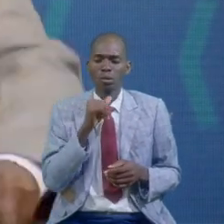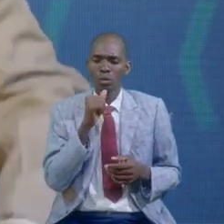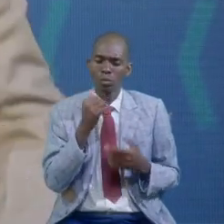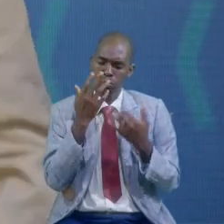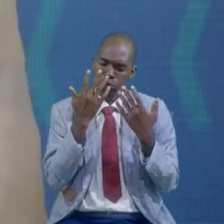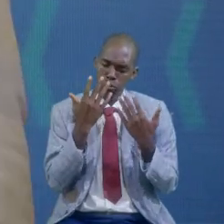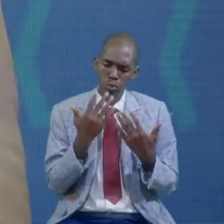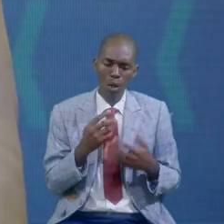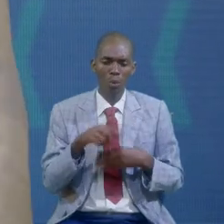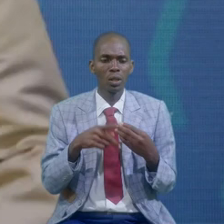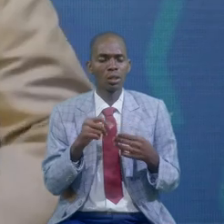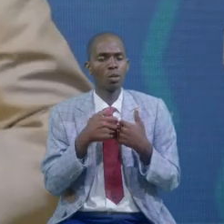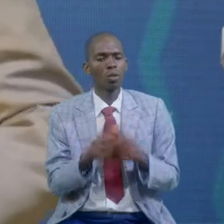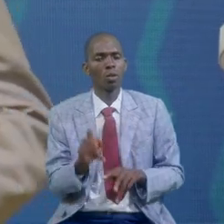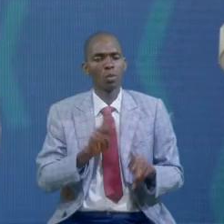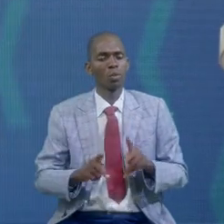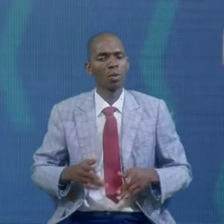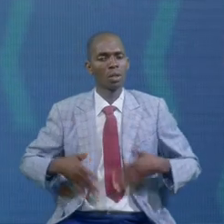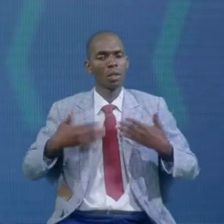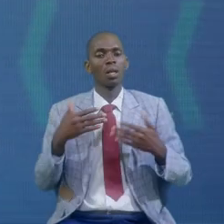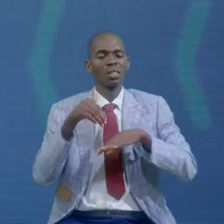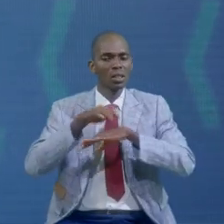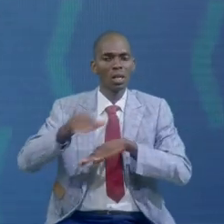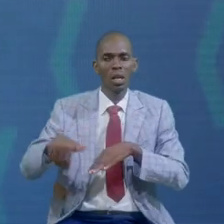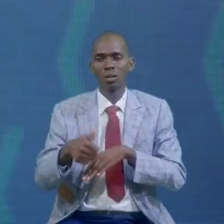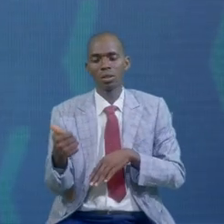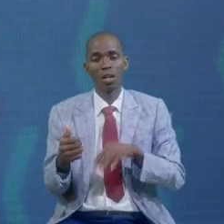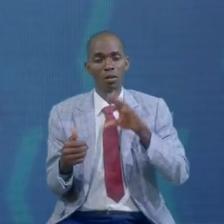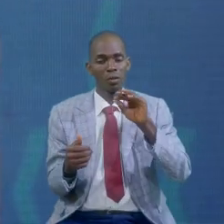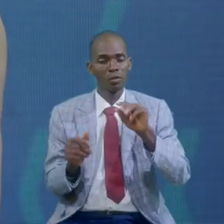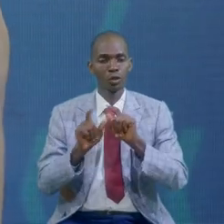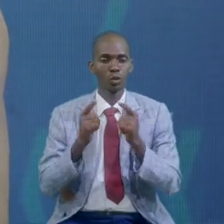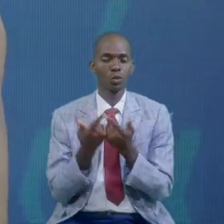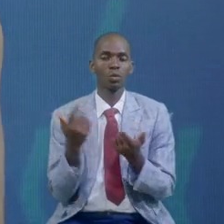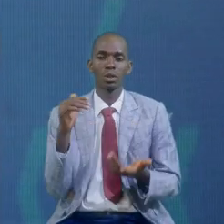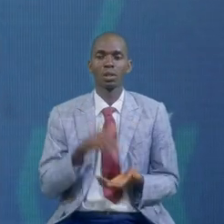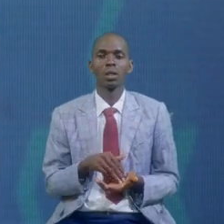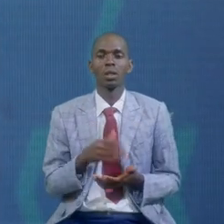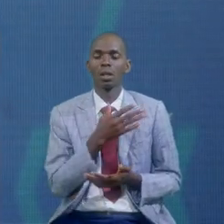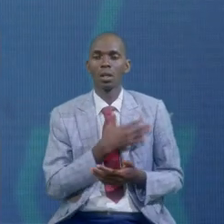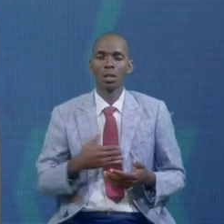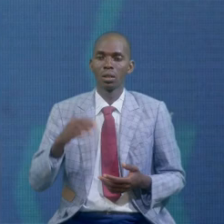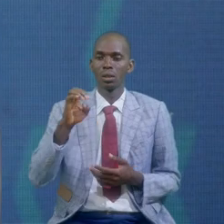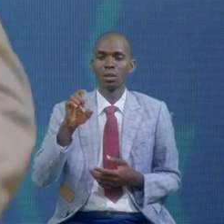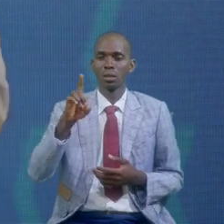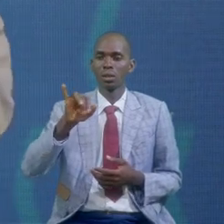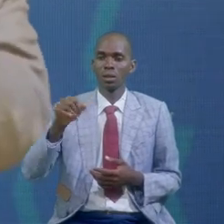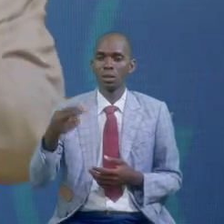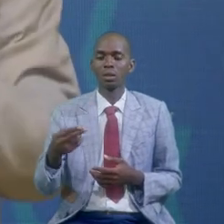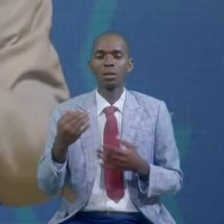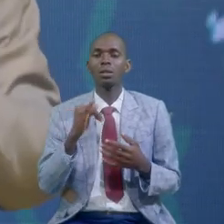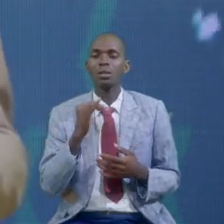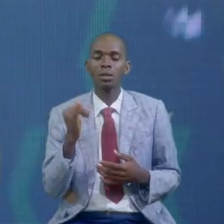lives. He sent another one with 50. And Elijah was now sitting.